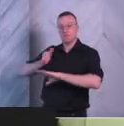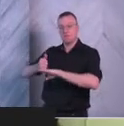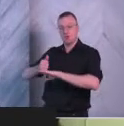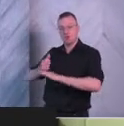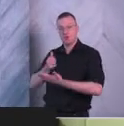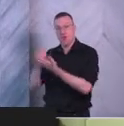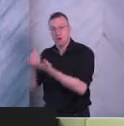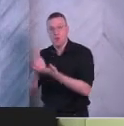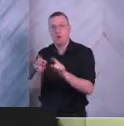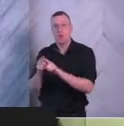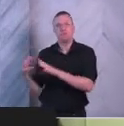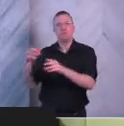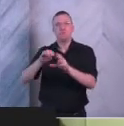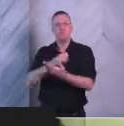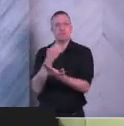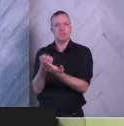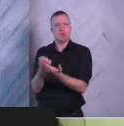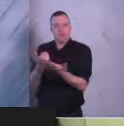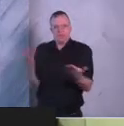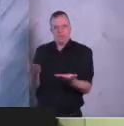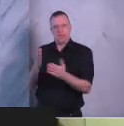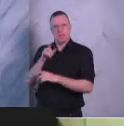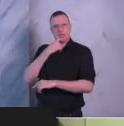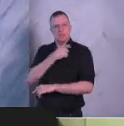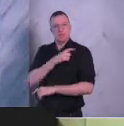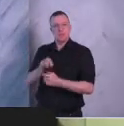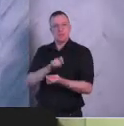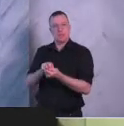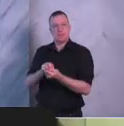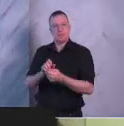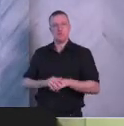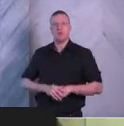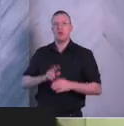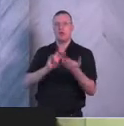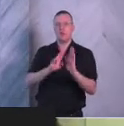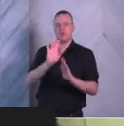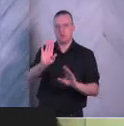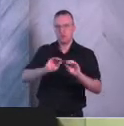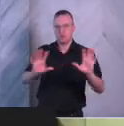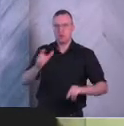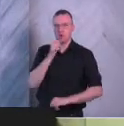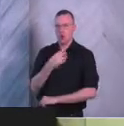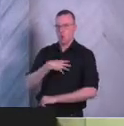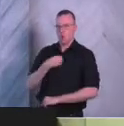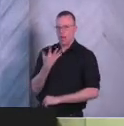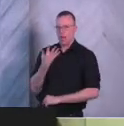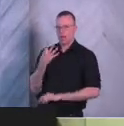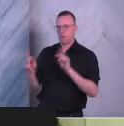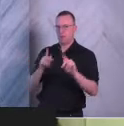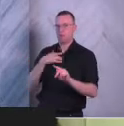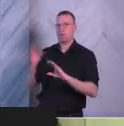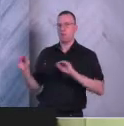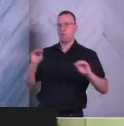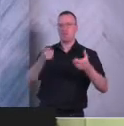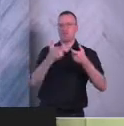the economy in Kingston? Non-white immigrants tend to go to big cities. Any plan